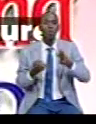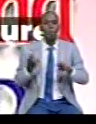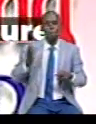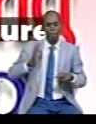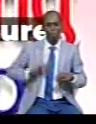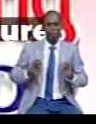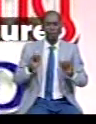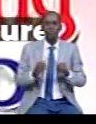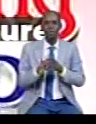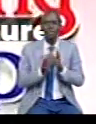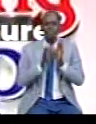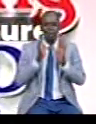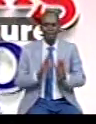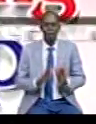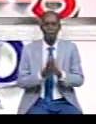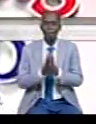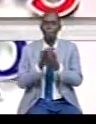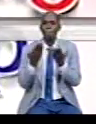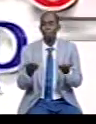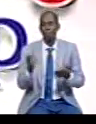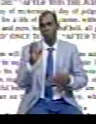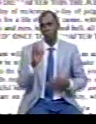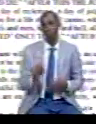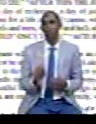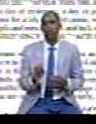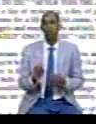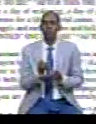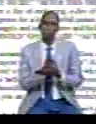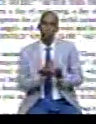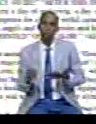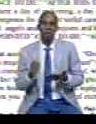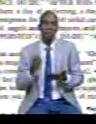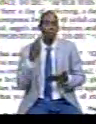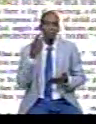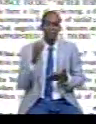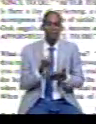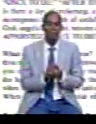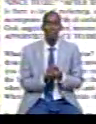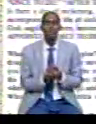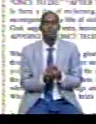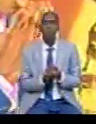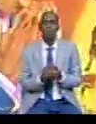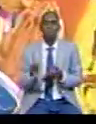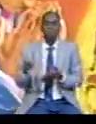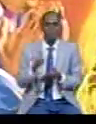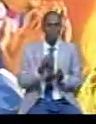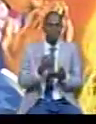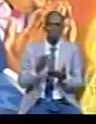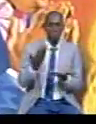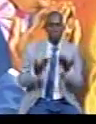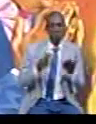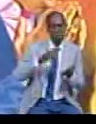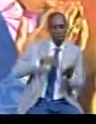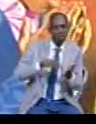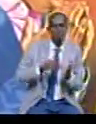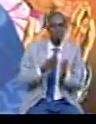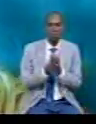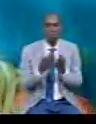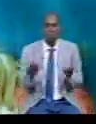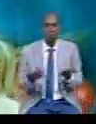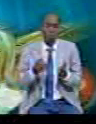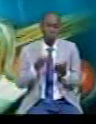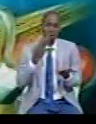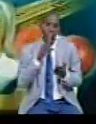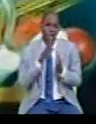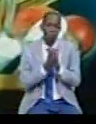Christian literature. Profitable Christian literature. There may be tracts, there may be books, there may be daily reading